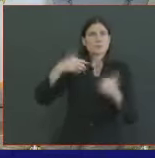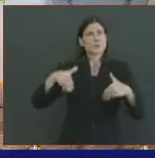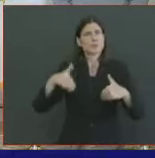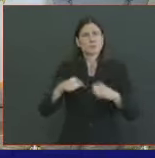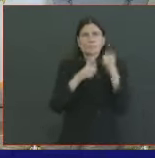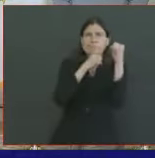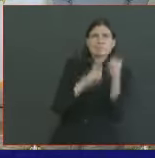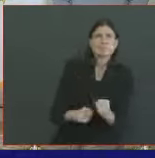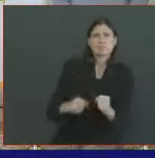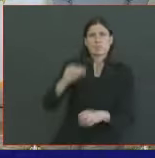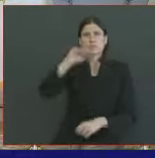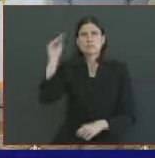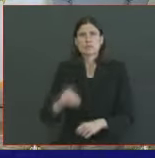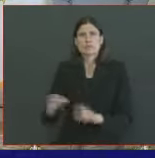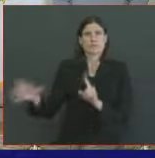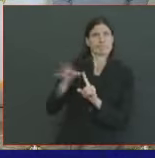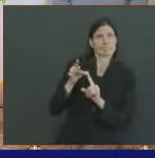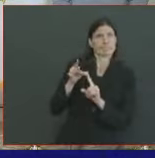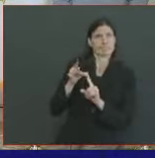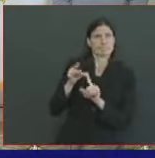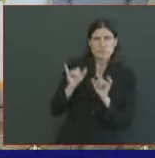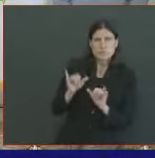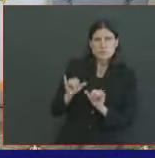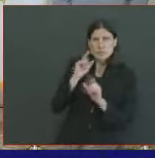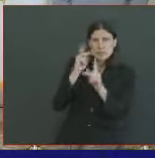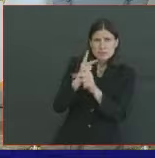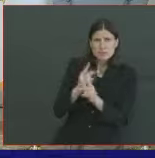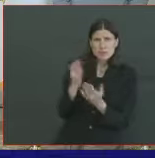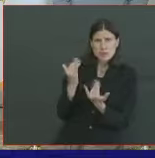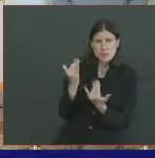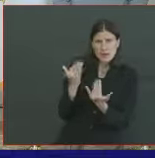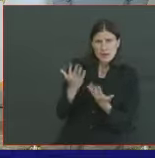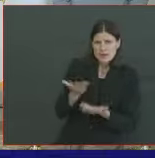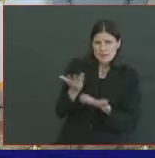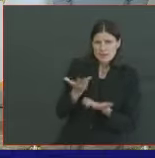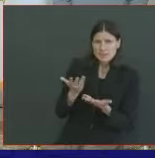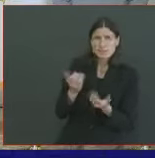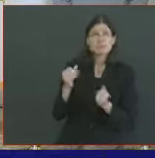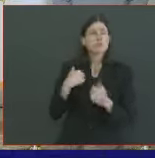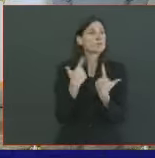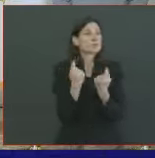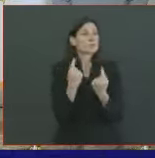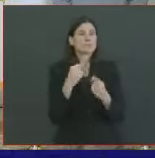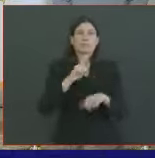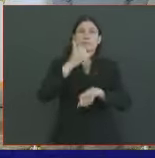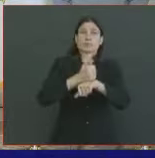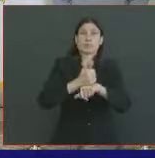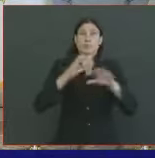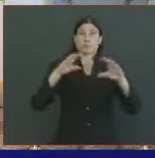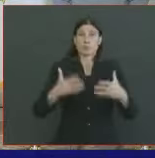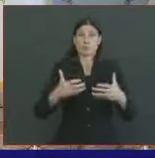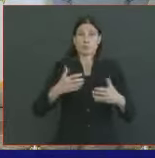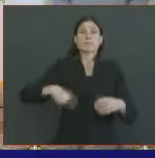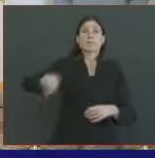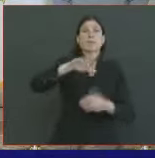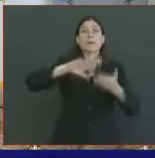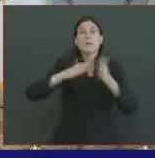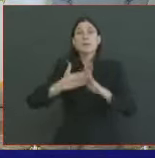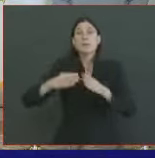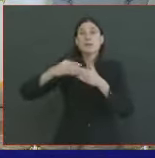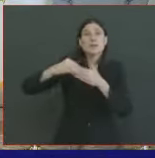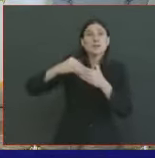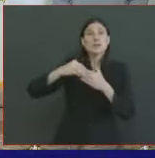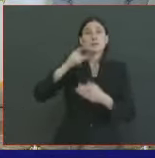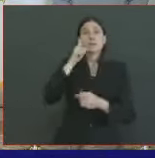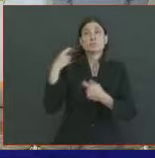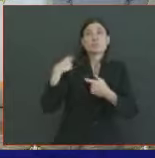I obviously am consulting many people in the community, many stakeholders, who can provide me